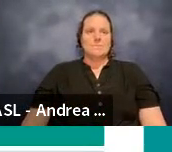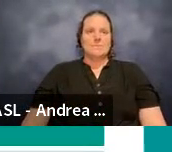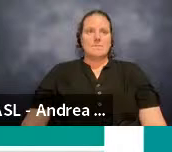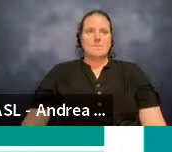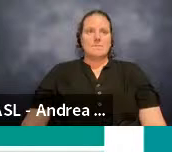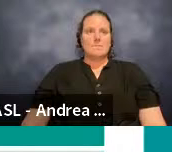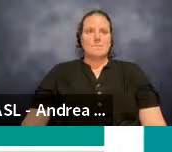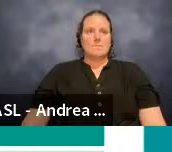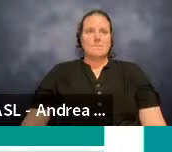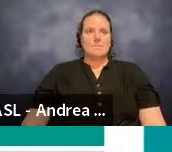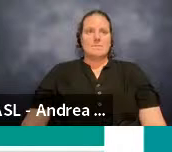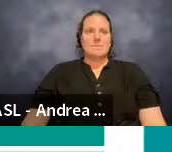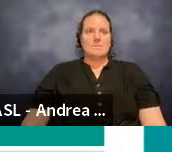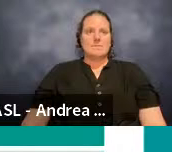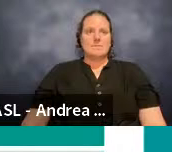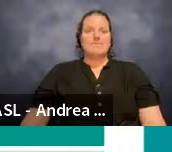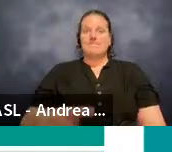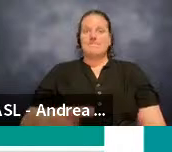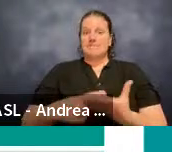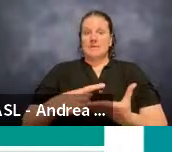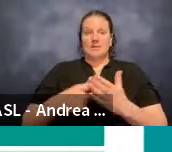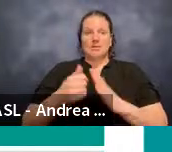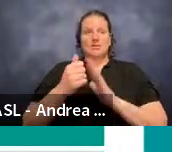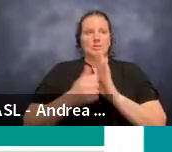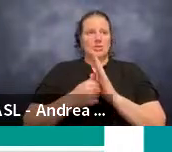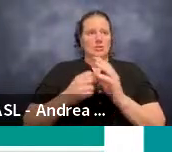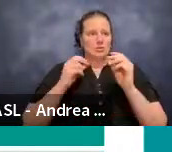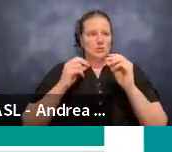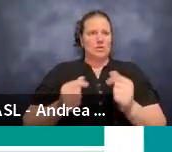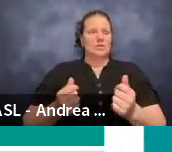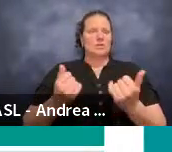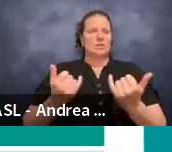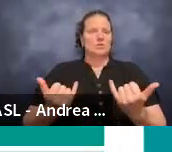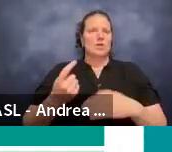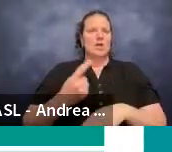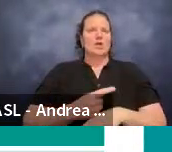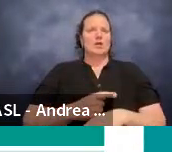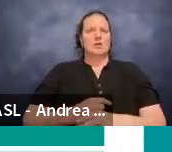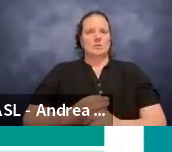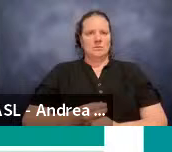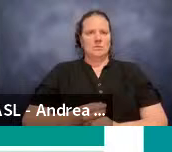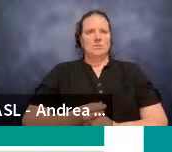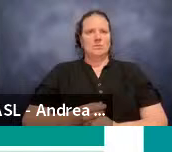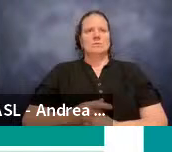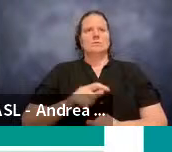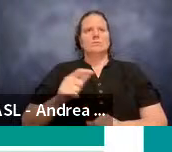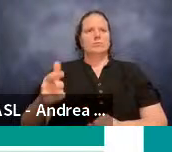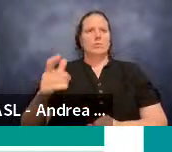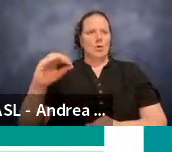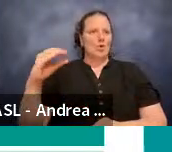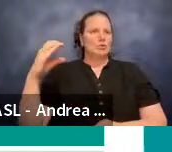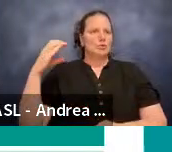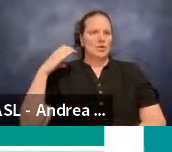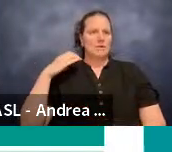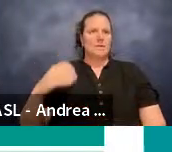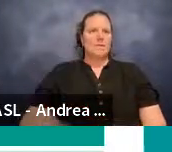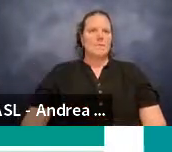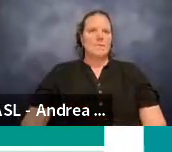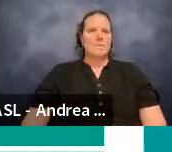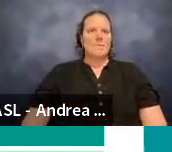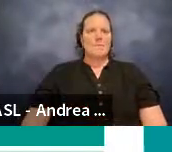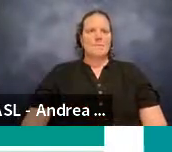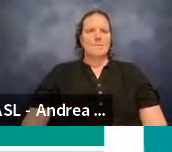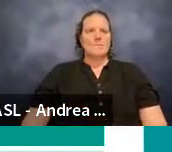And just to go over our agenda real quickly, here in a second, I'll turn it over to our co-chairs.